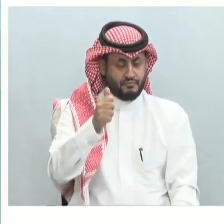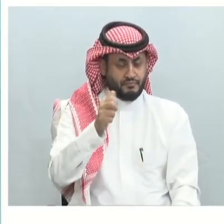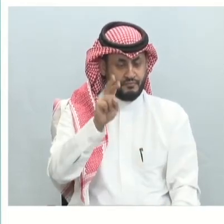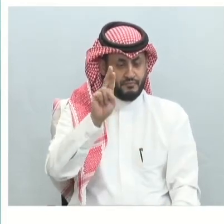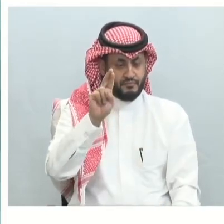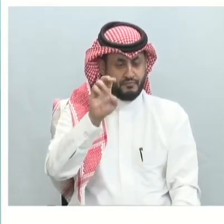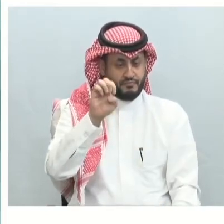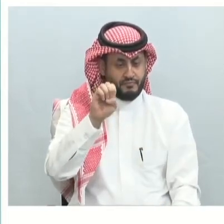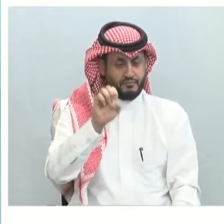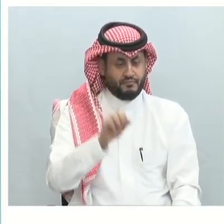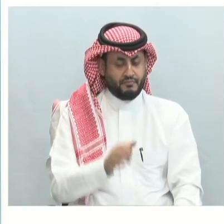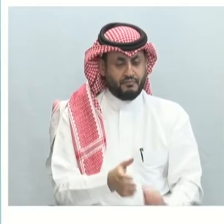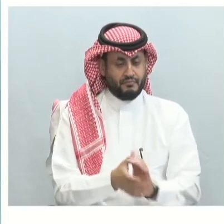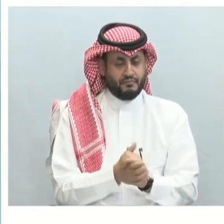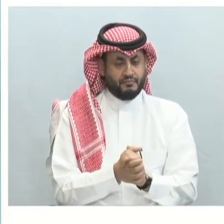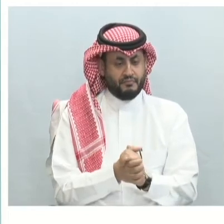A, R, E,